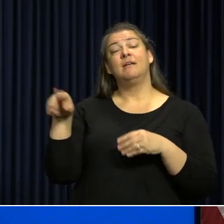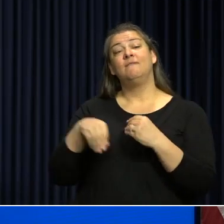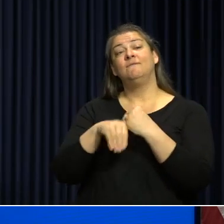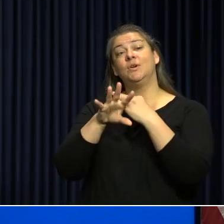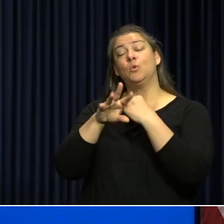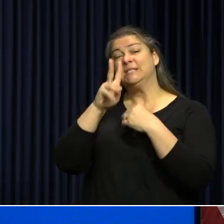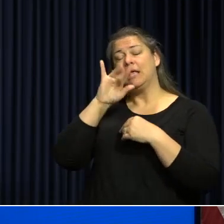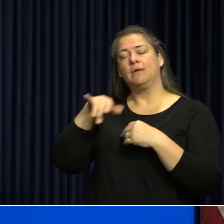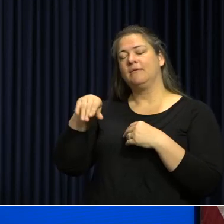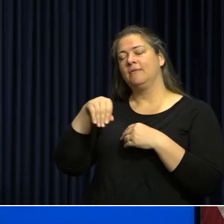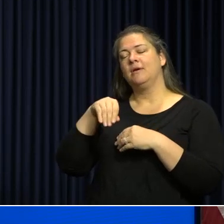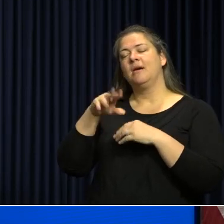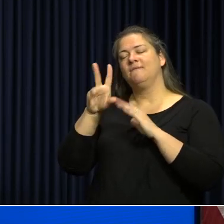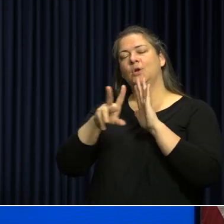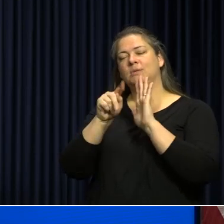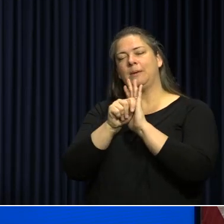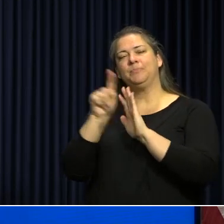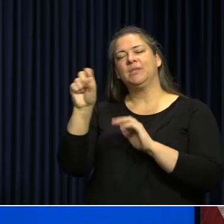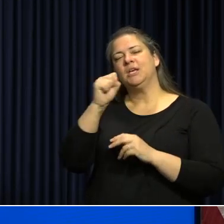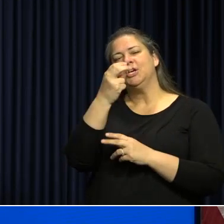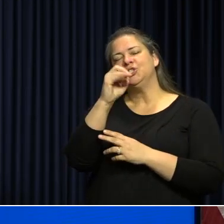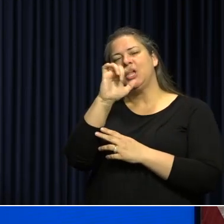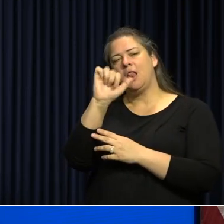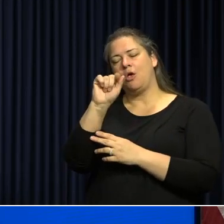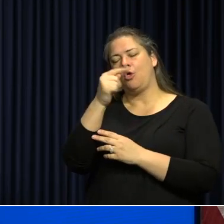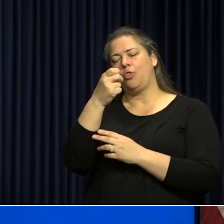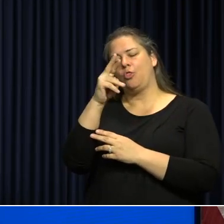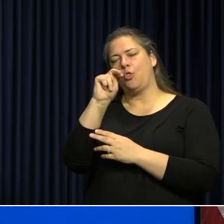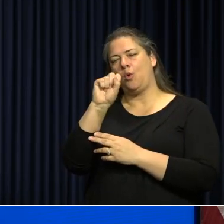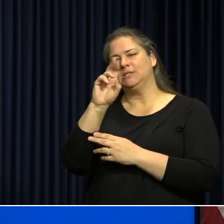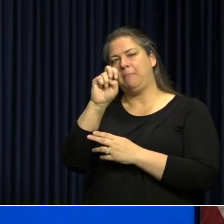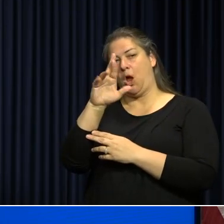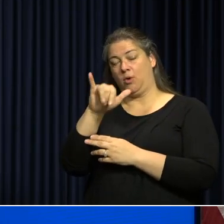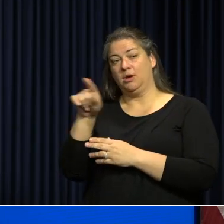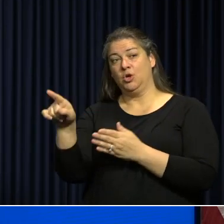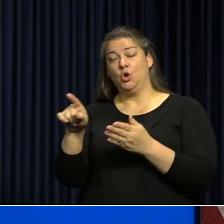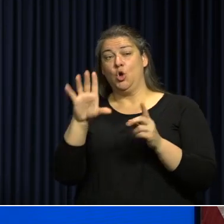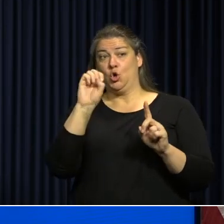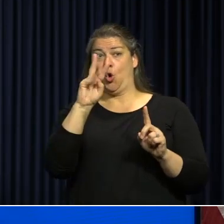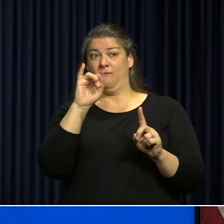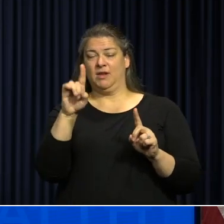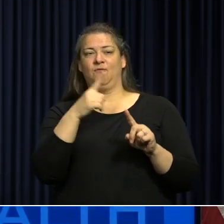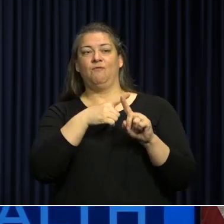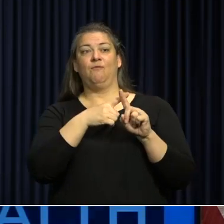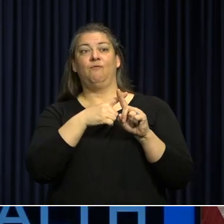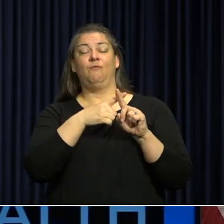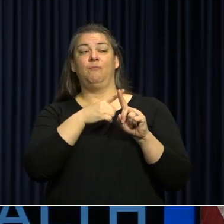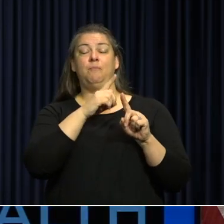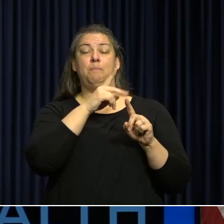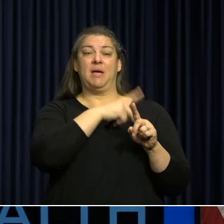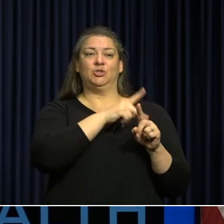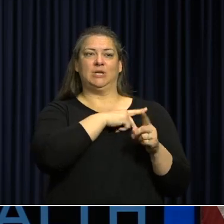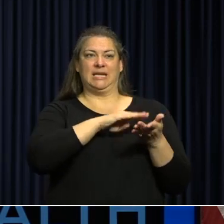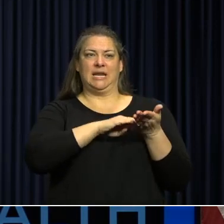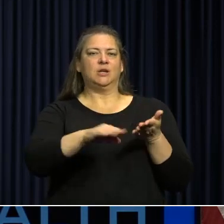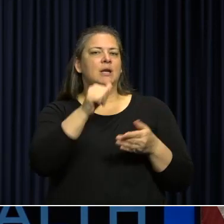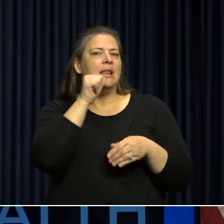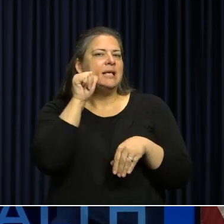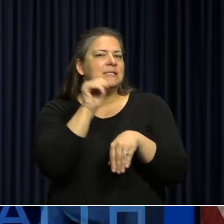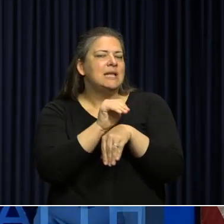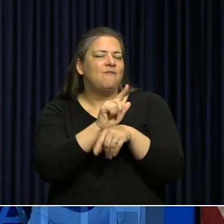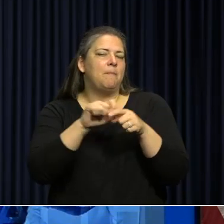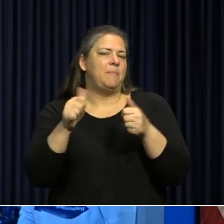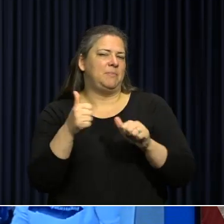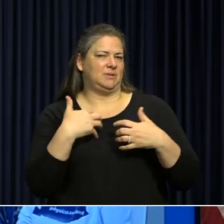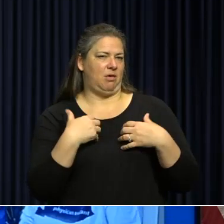up, is Sheila Thornsberry, a COVID-19 patient who was discharged from Baptist Health Lexington last night.